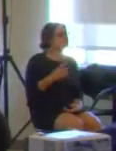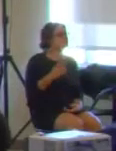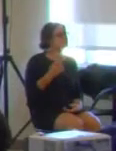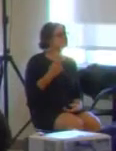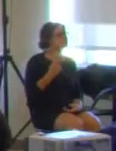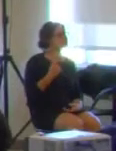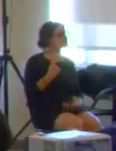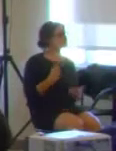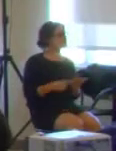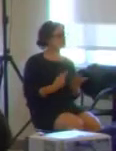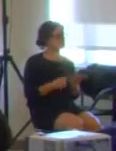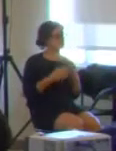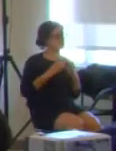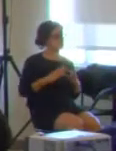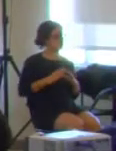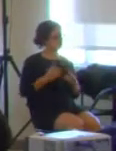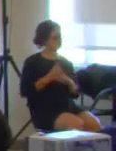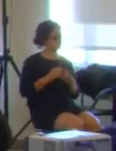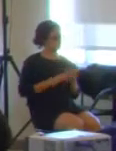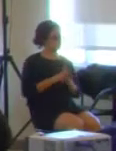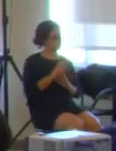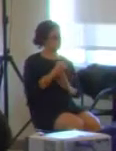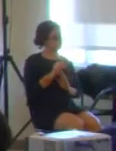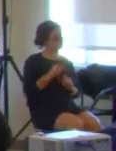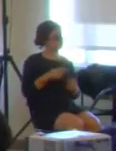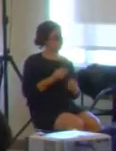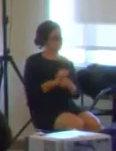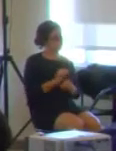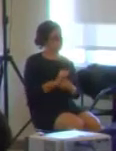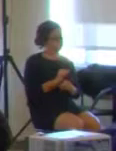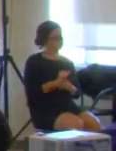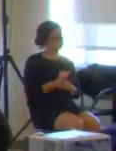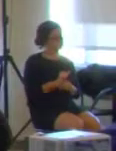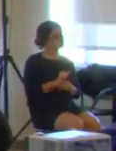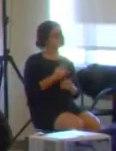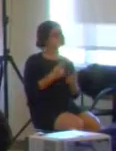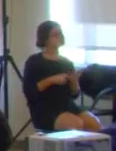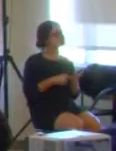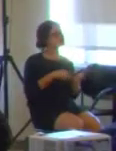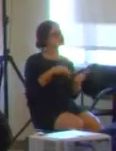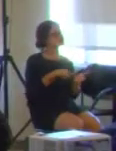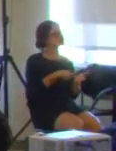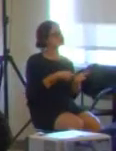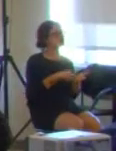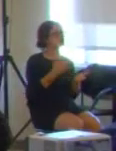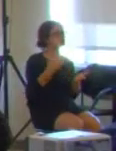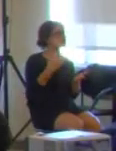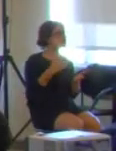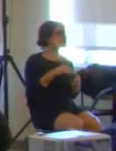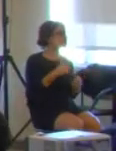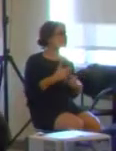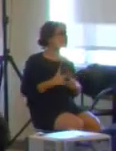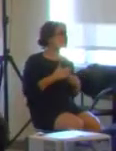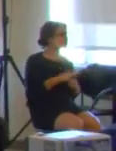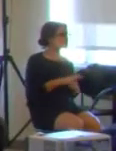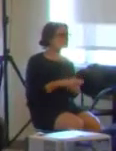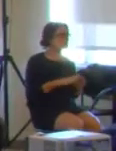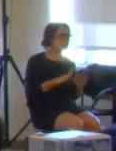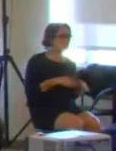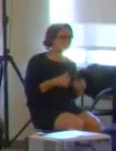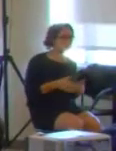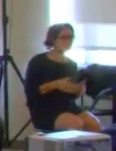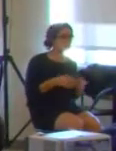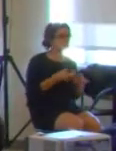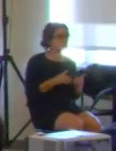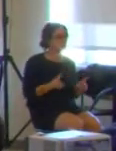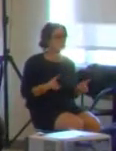develop a disability at work. Sometimes, as was noted earlier, because of other life stressors, they lose their house, they get a